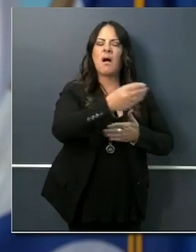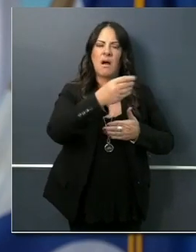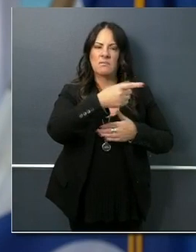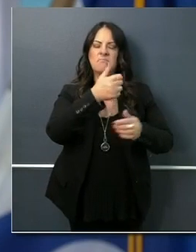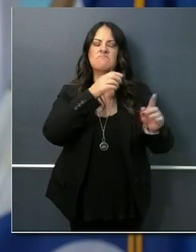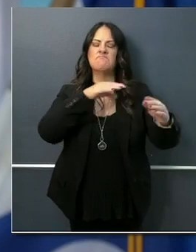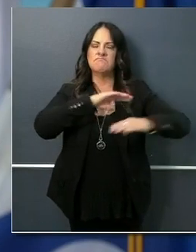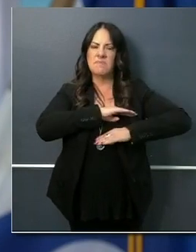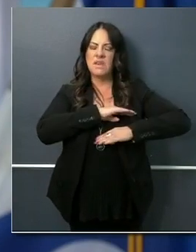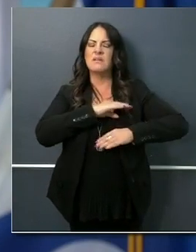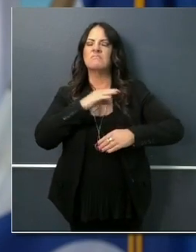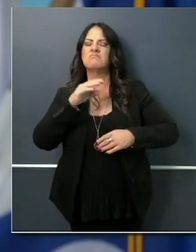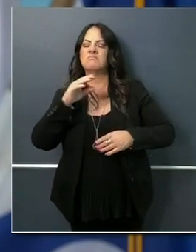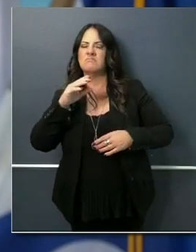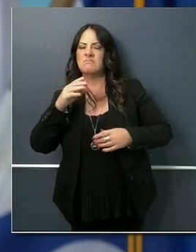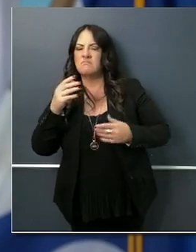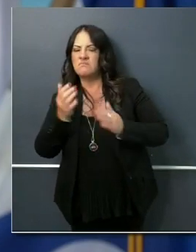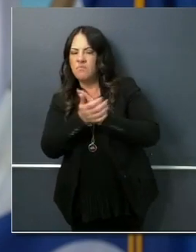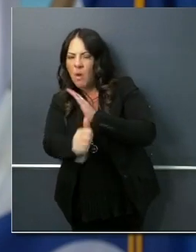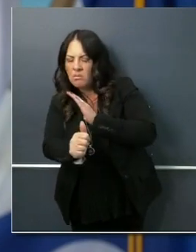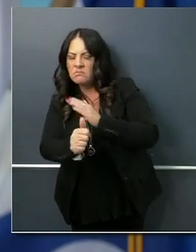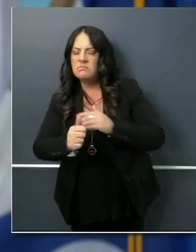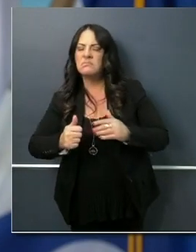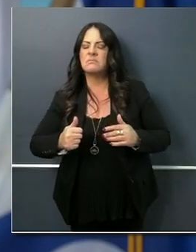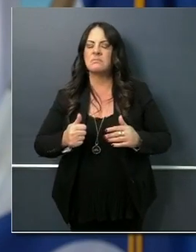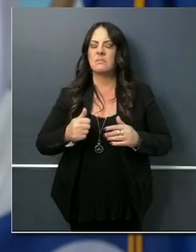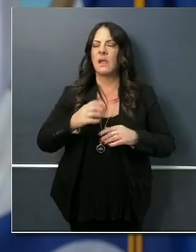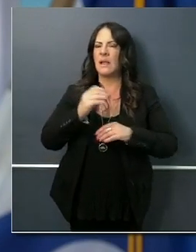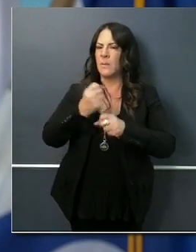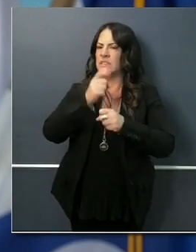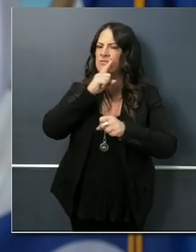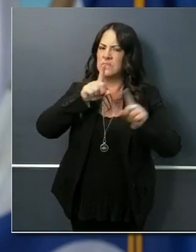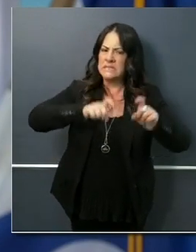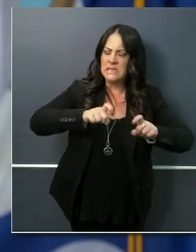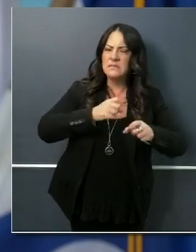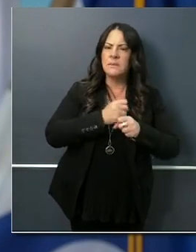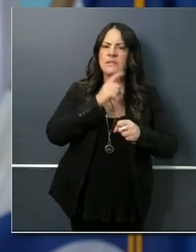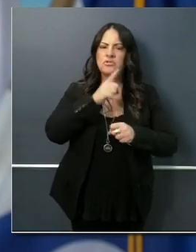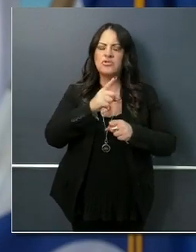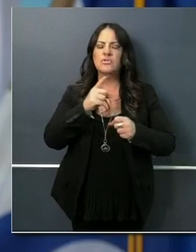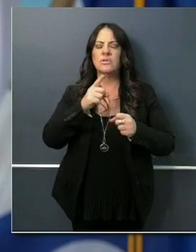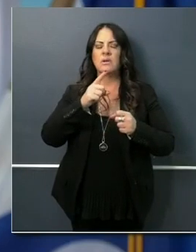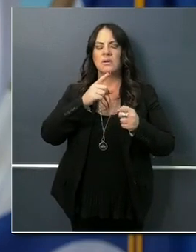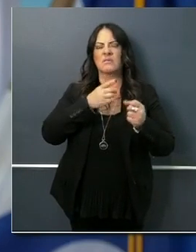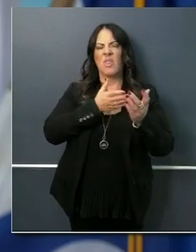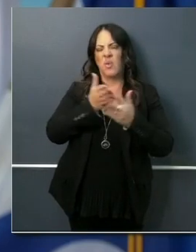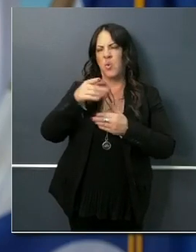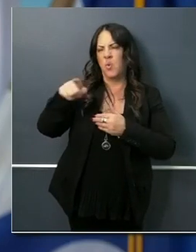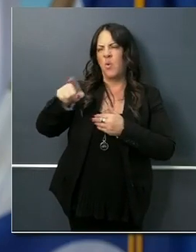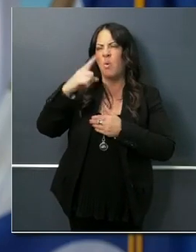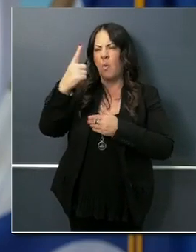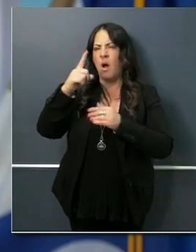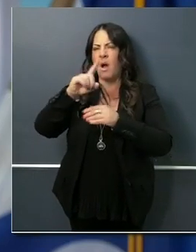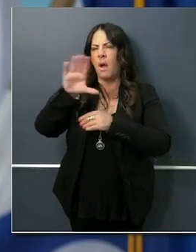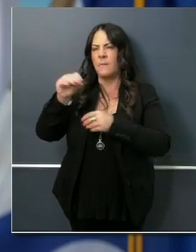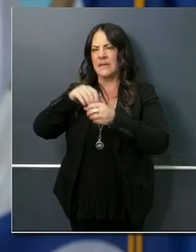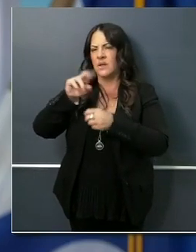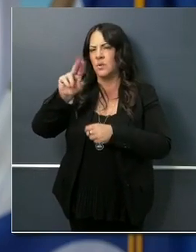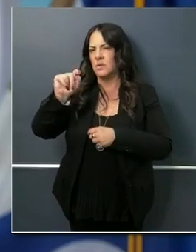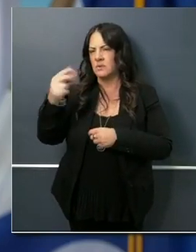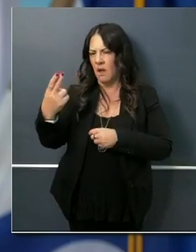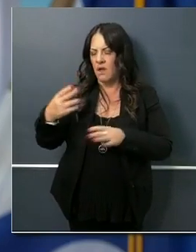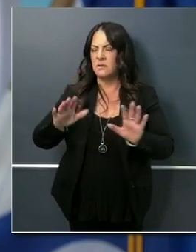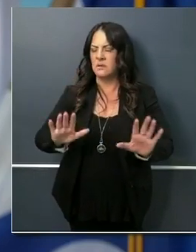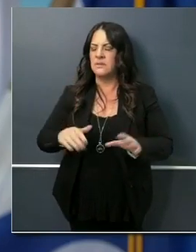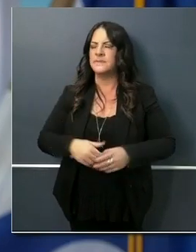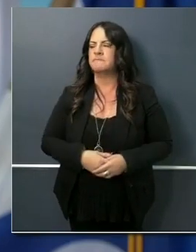that the supplies that are sent are tested for and validated in Utah. So that gives you a sort of broad strokes, forgive me, that's off the top of